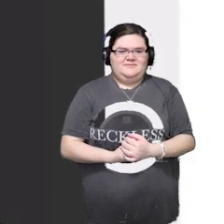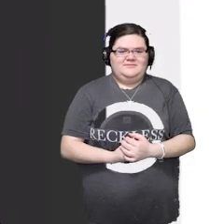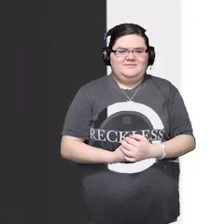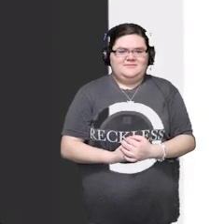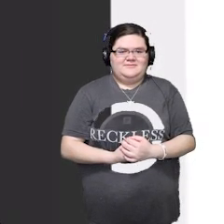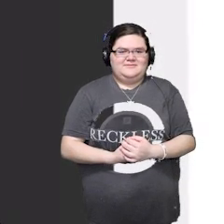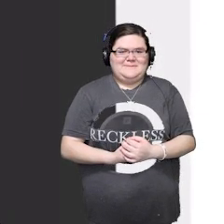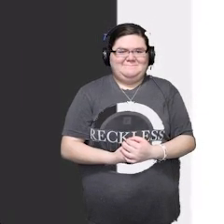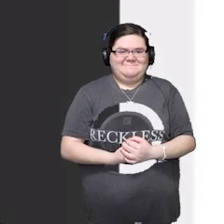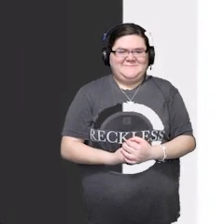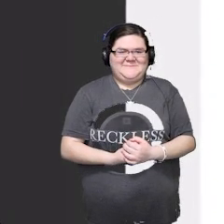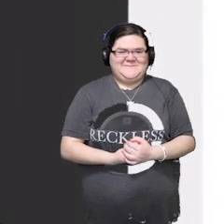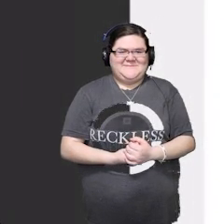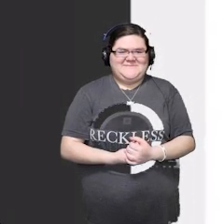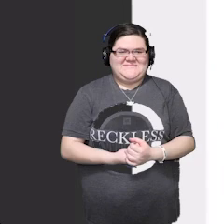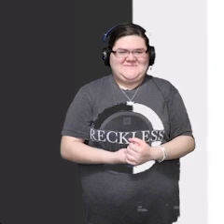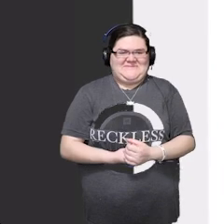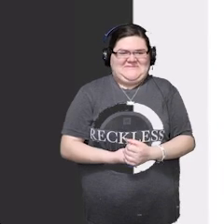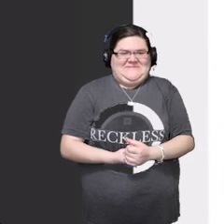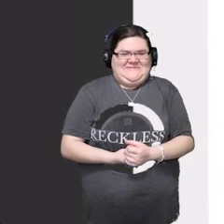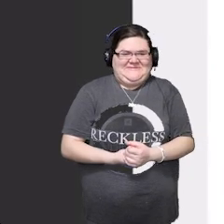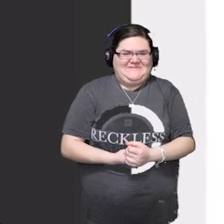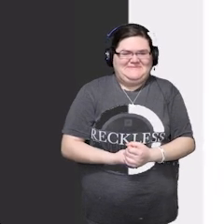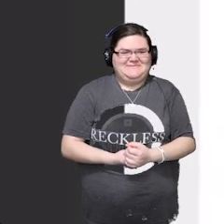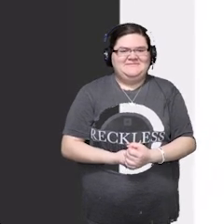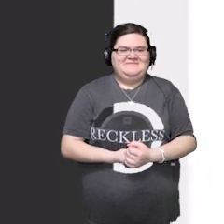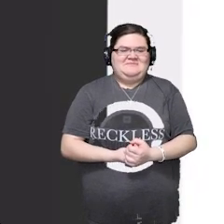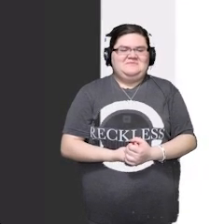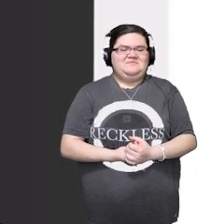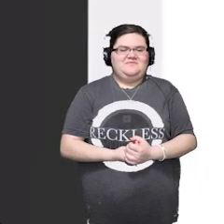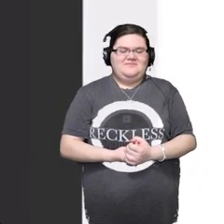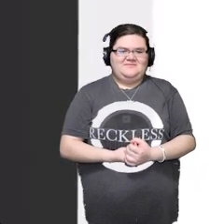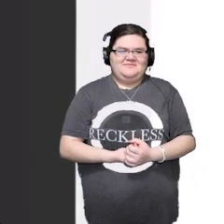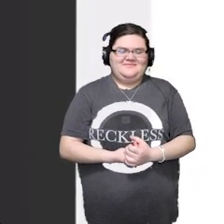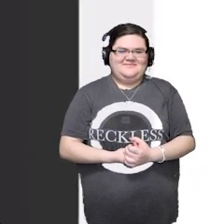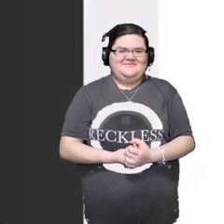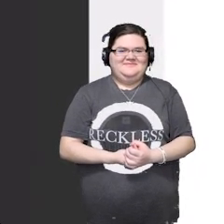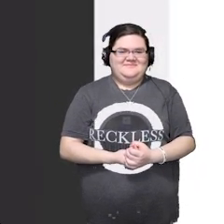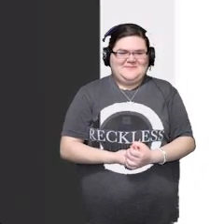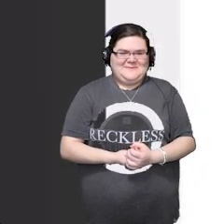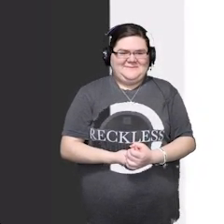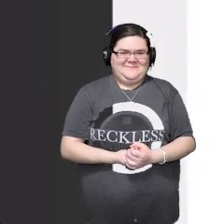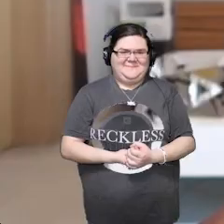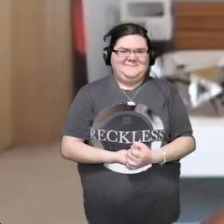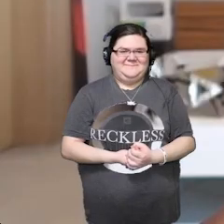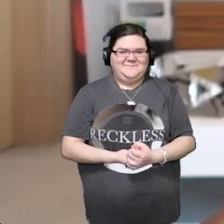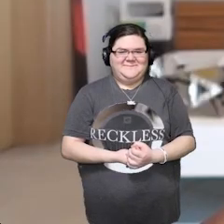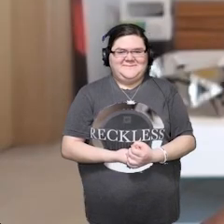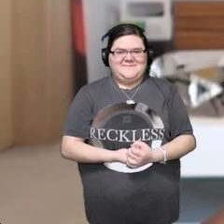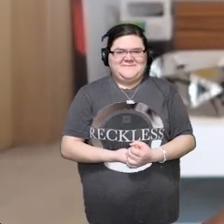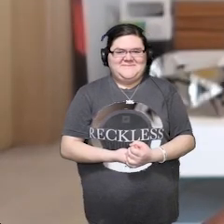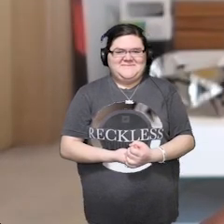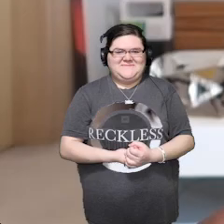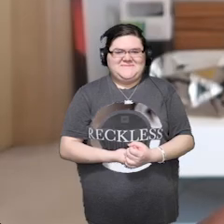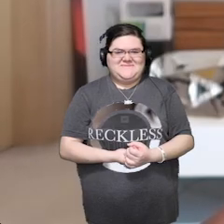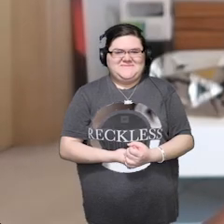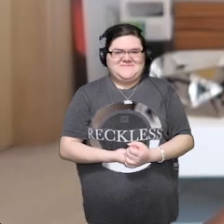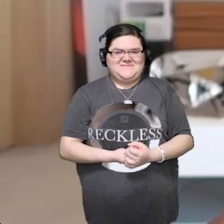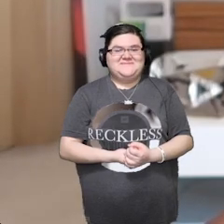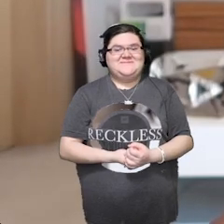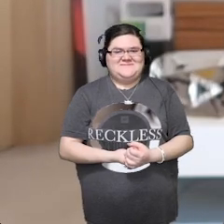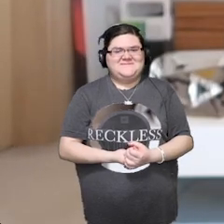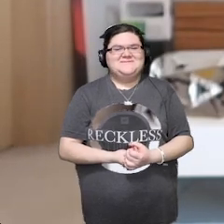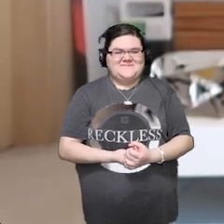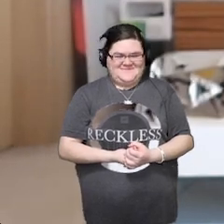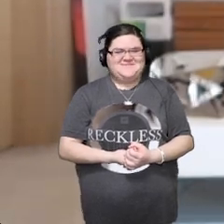energy. What? For God's sake, this. Oh, that whole video was a